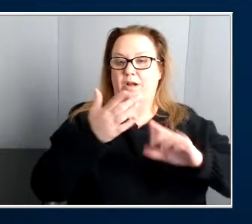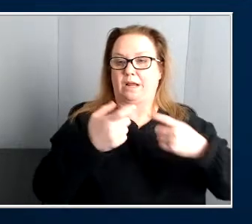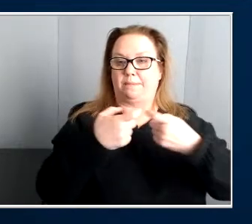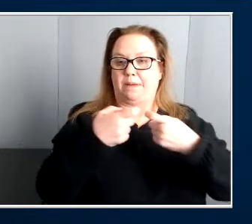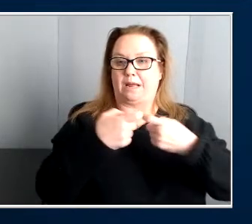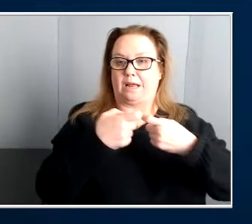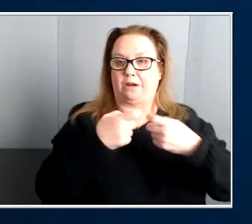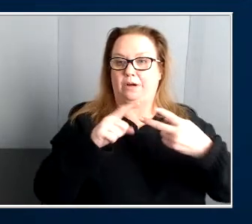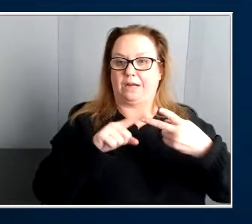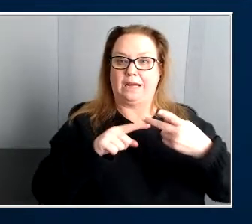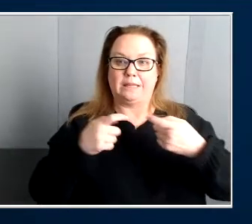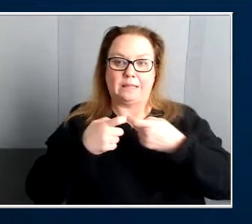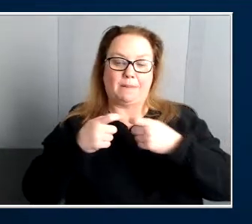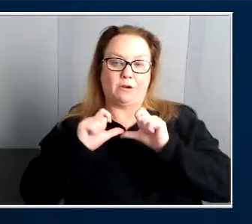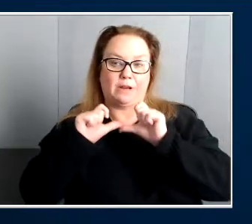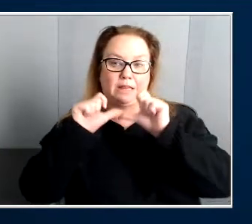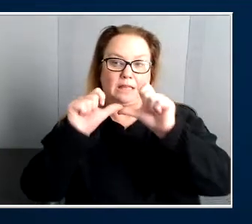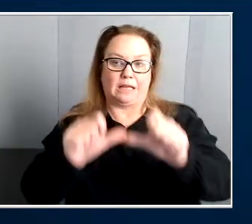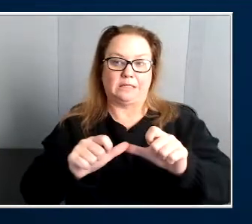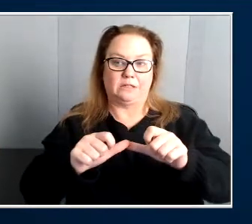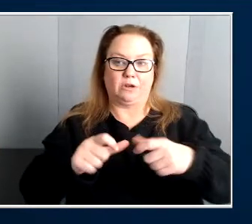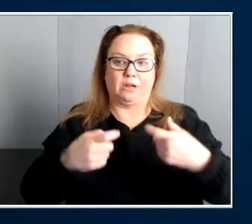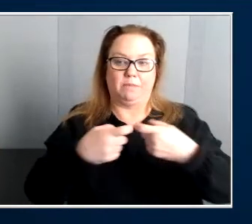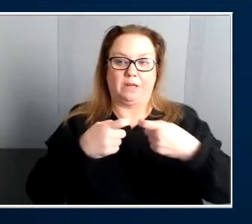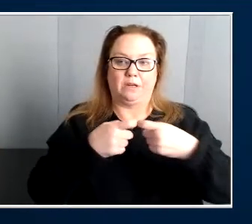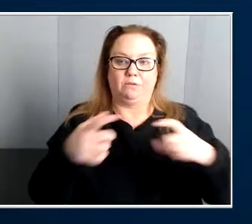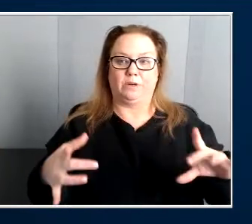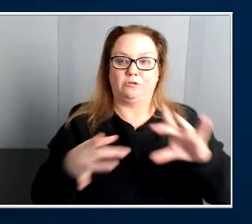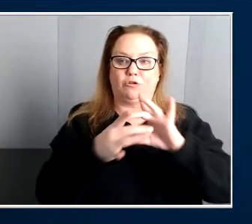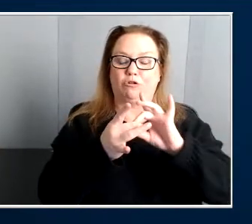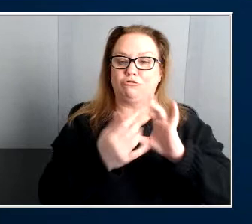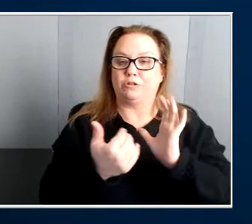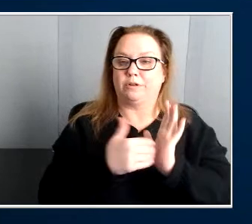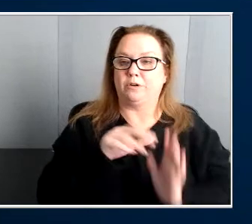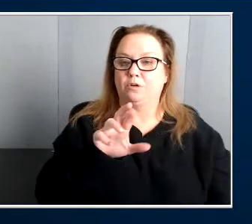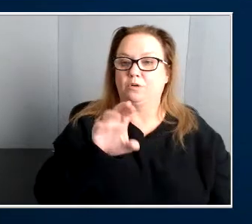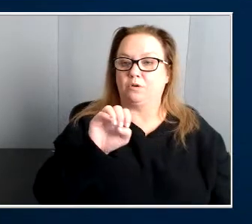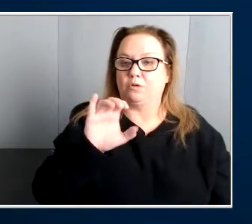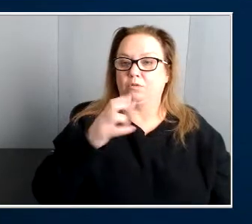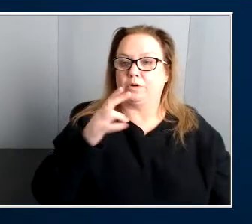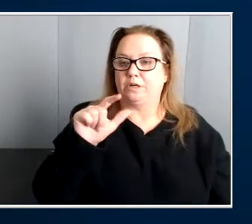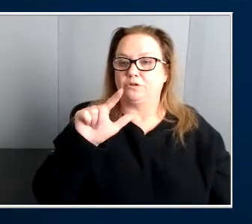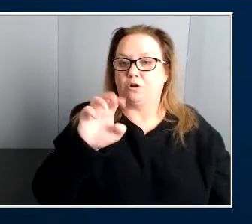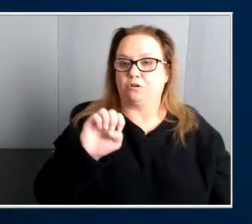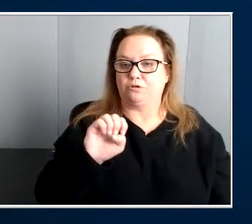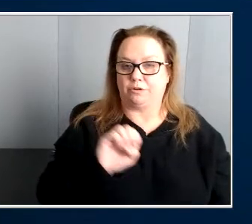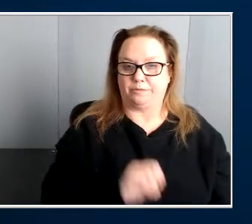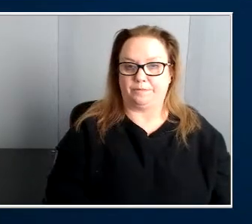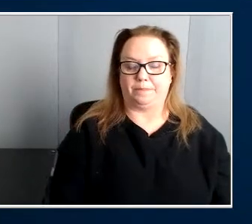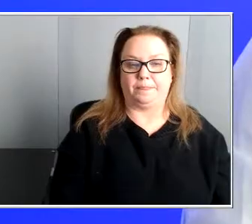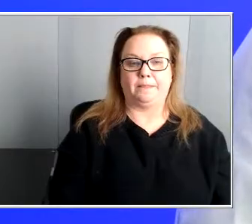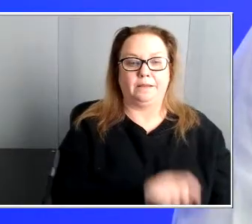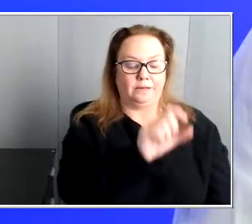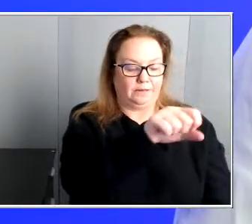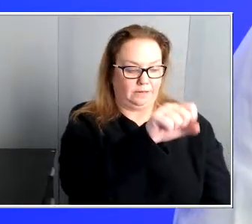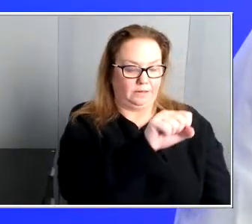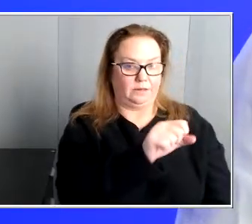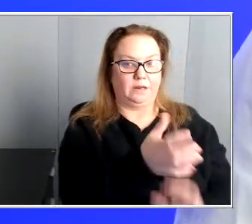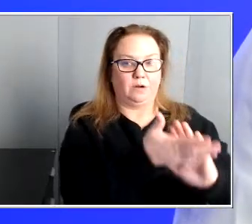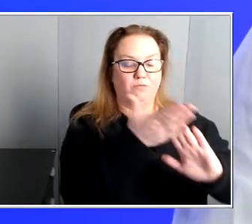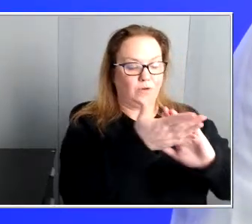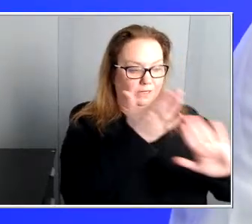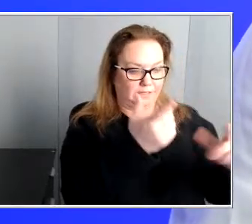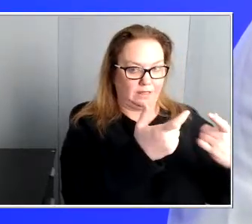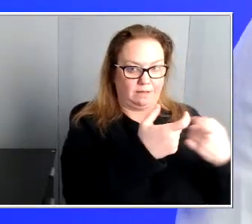does the battery last, or can it be recharged? Dr. Shah. Yes, absolutely. It runs on the battery. That's